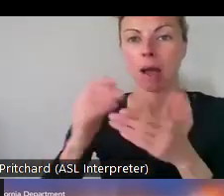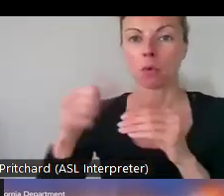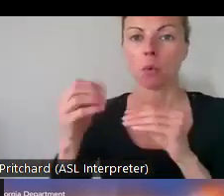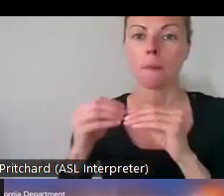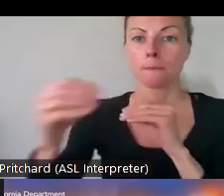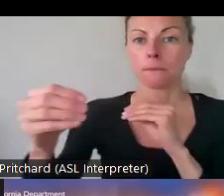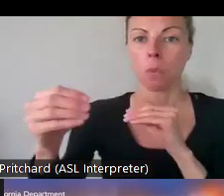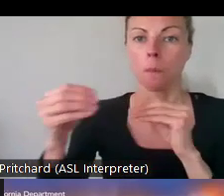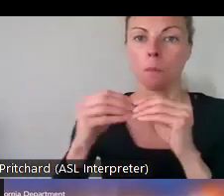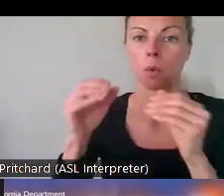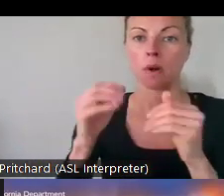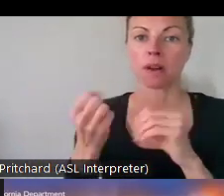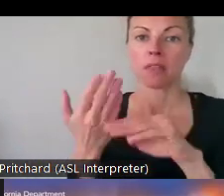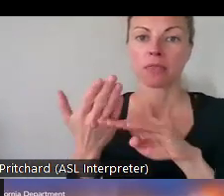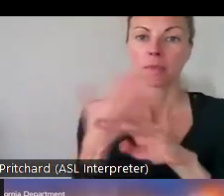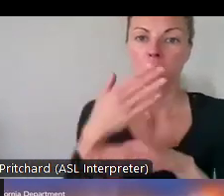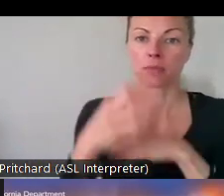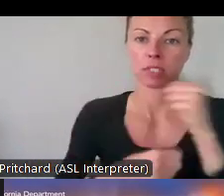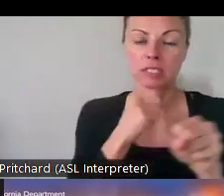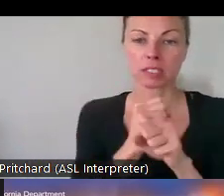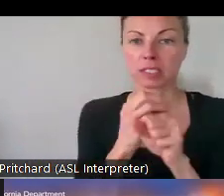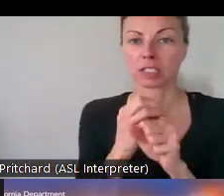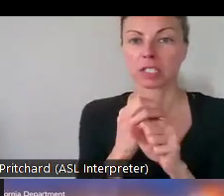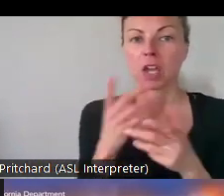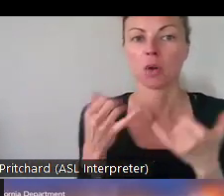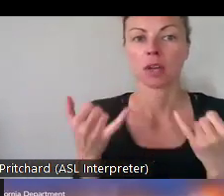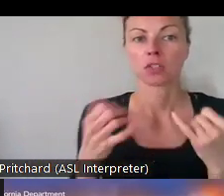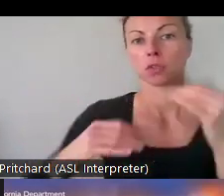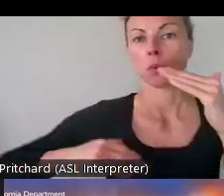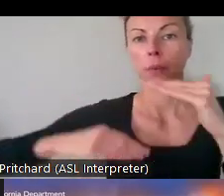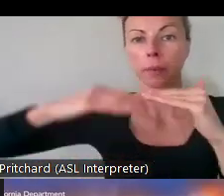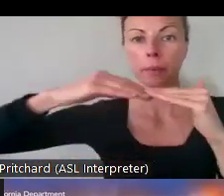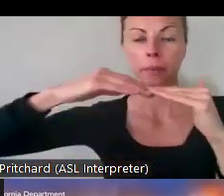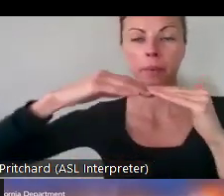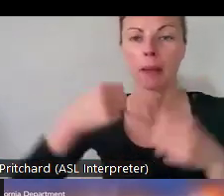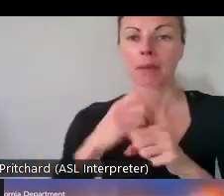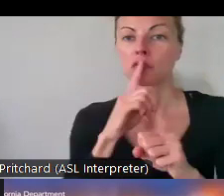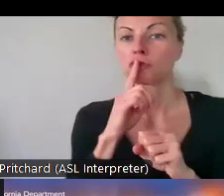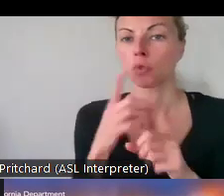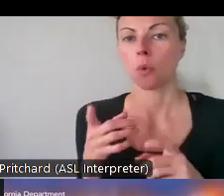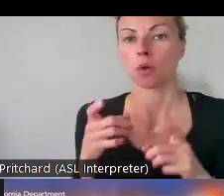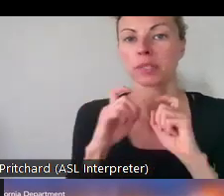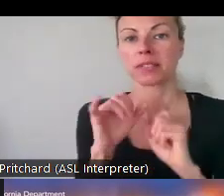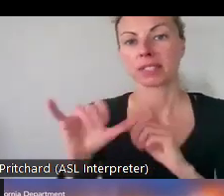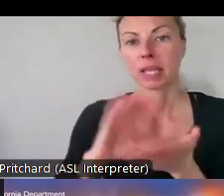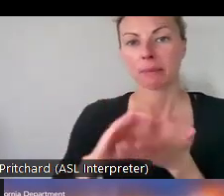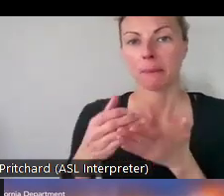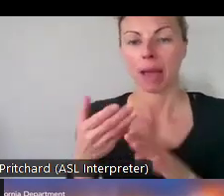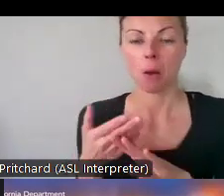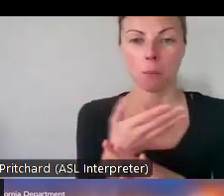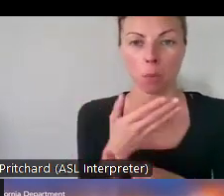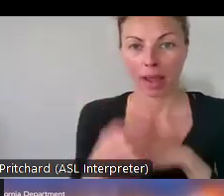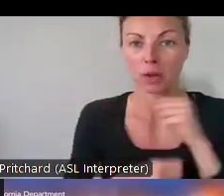general fund to bring all AAAs up to whole to provide to them what they received in the year prior, that is how the funds are